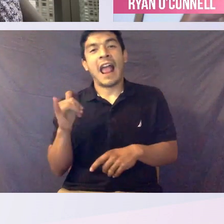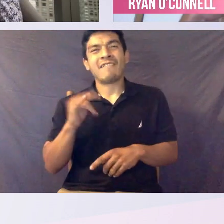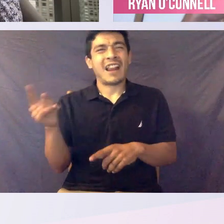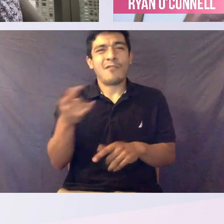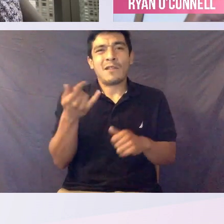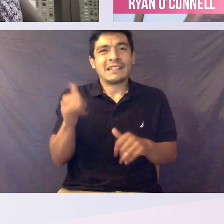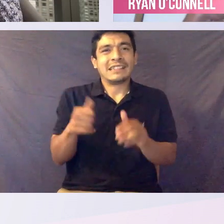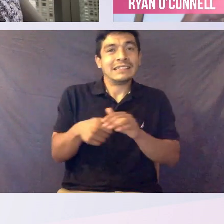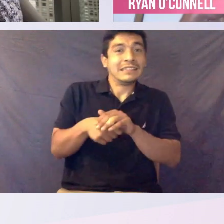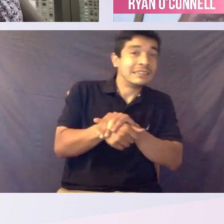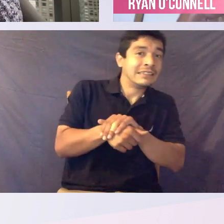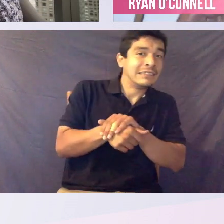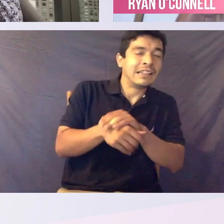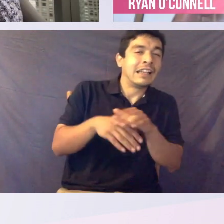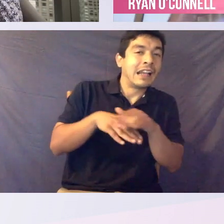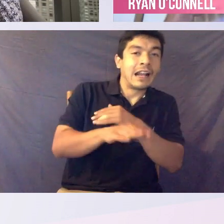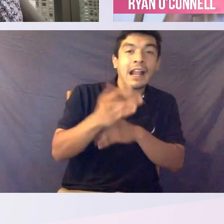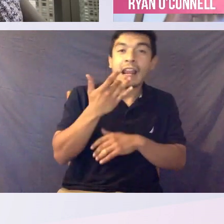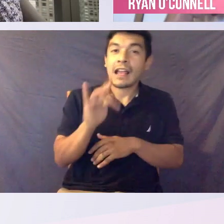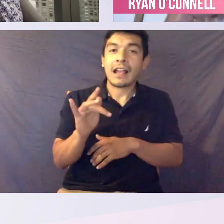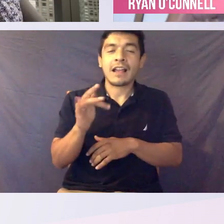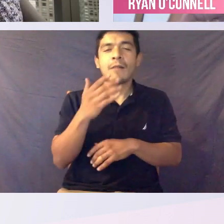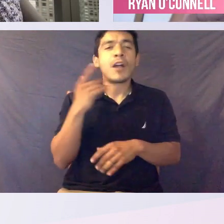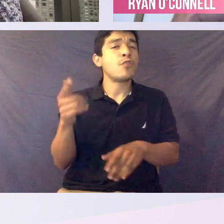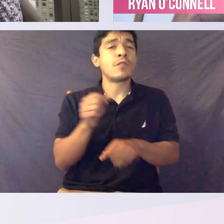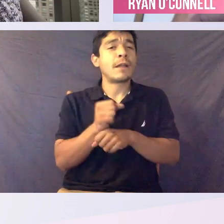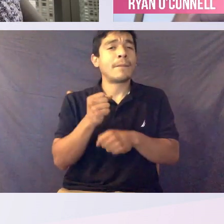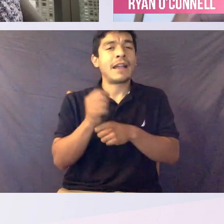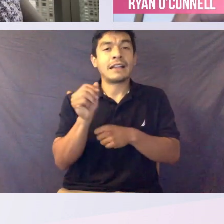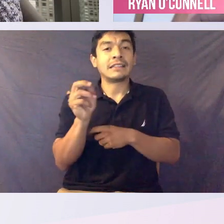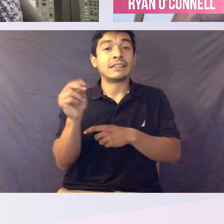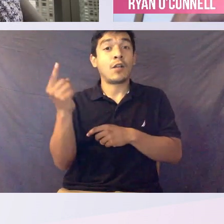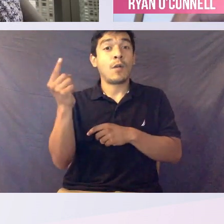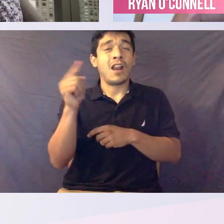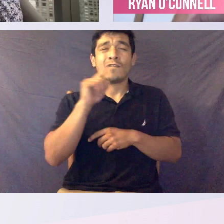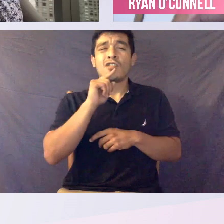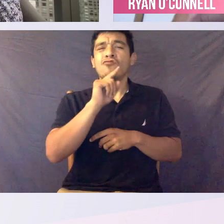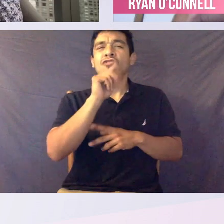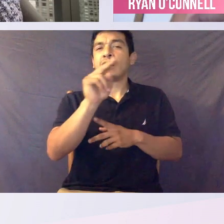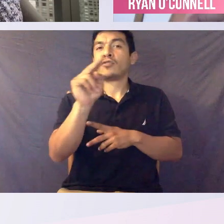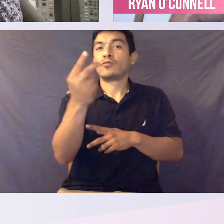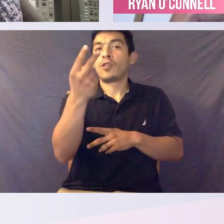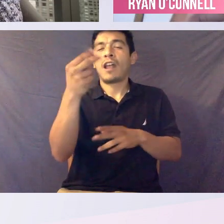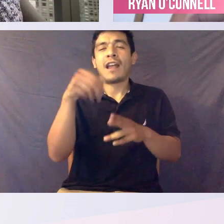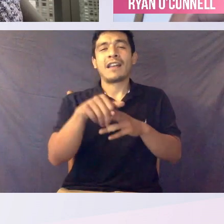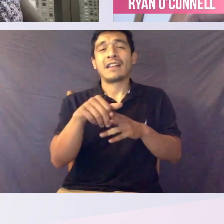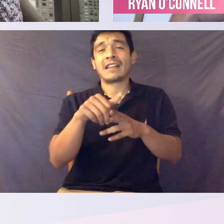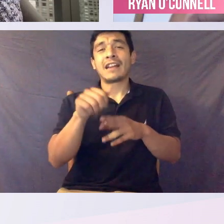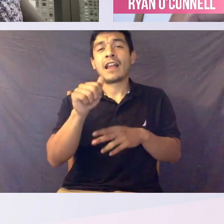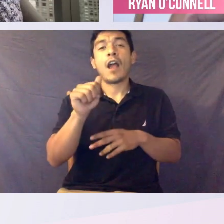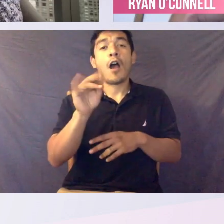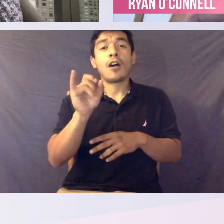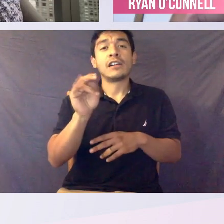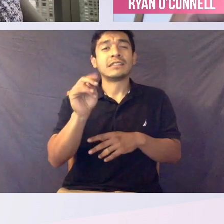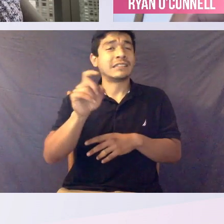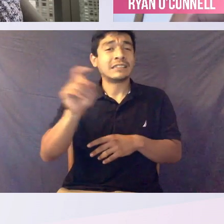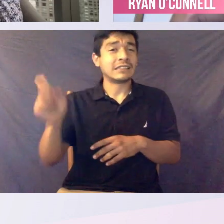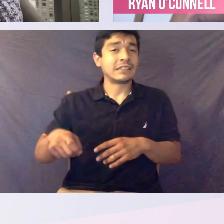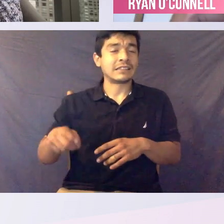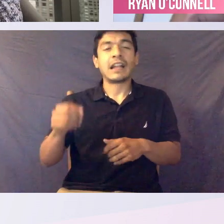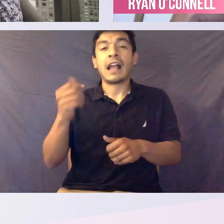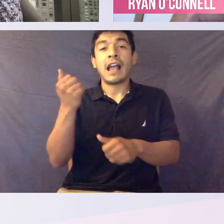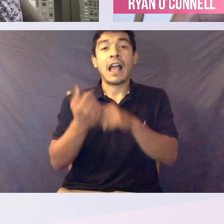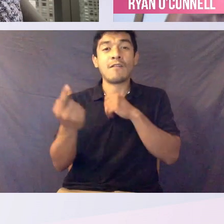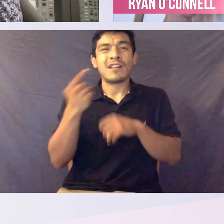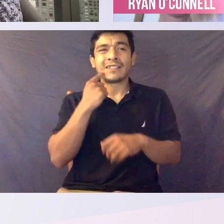back door, because we made season one for truly $2 in Austin, Texas, and I feel like everyone was just like, sure, good luck